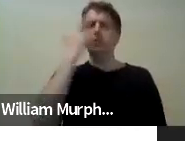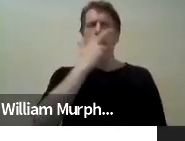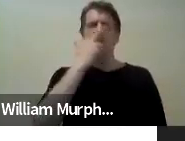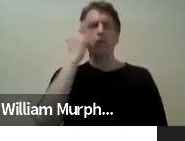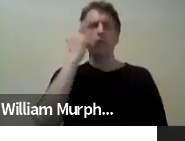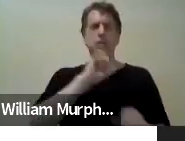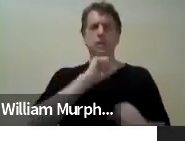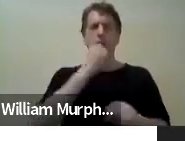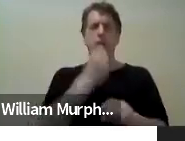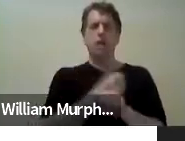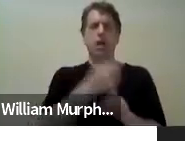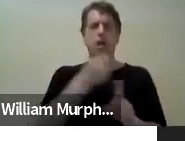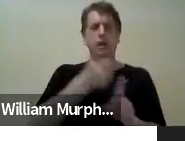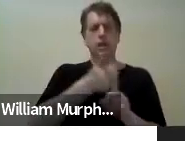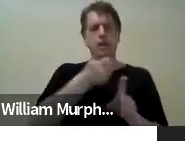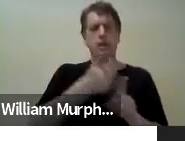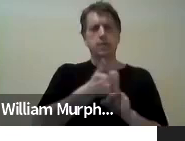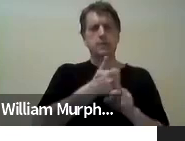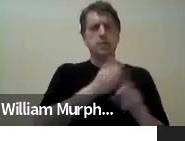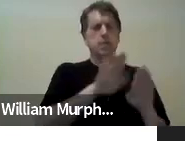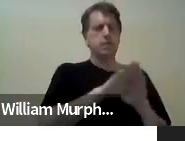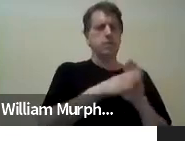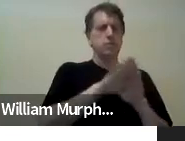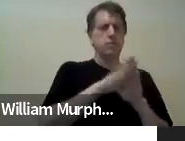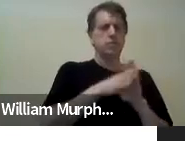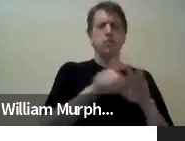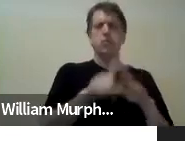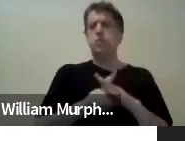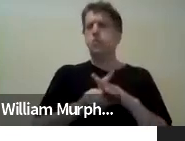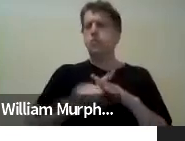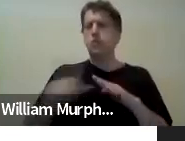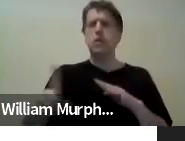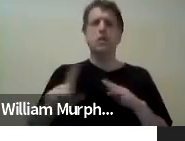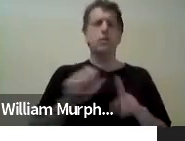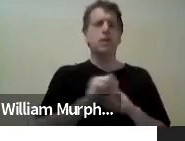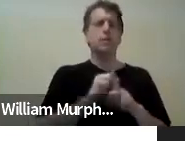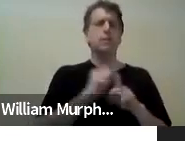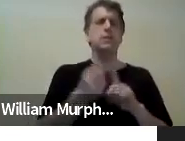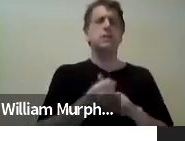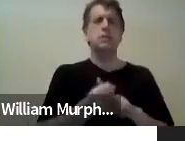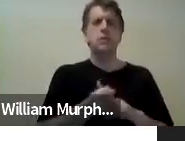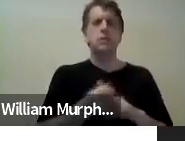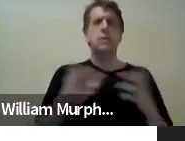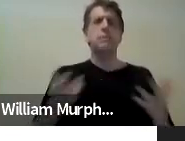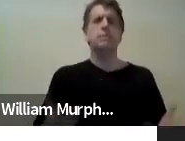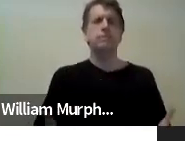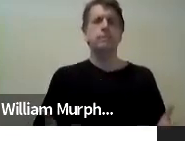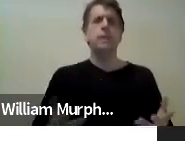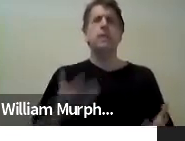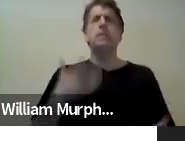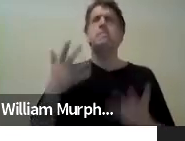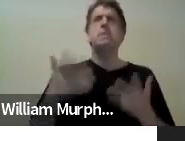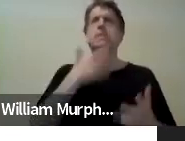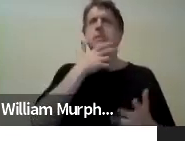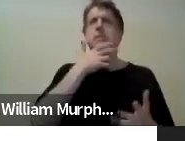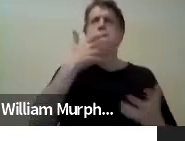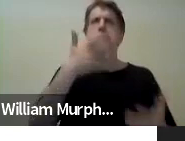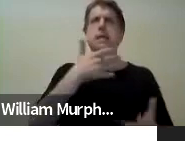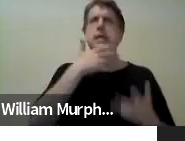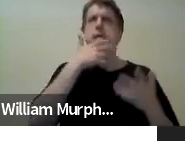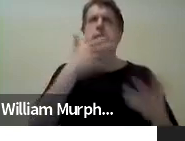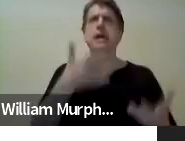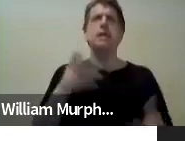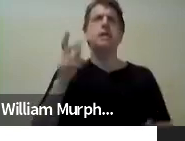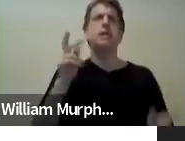door, you know, running away from a situation, unleashing their emotions on a person, yelling at a person, or